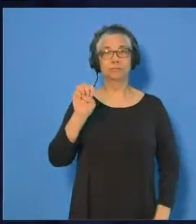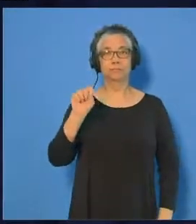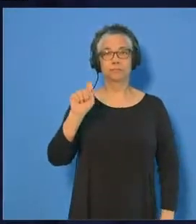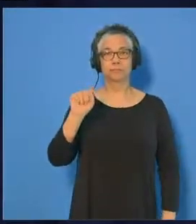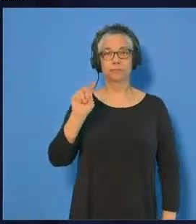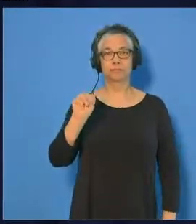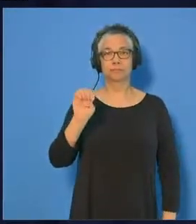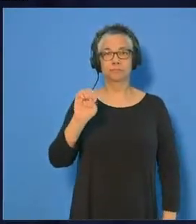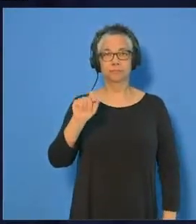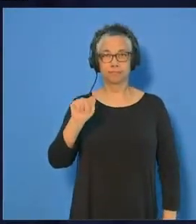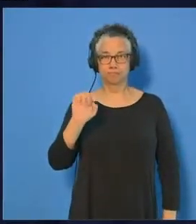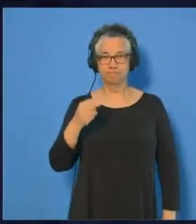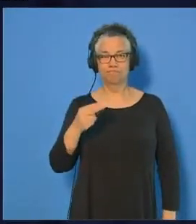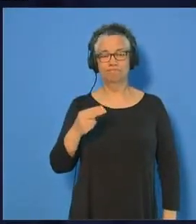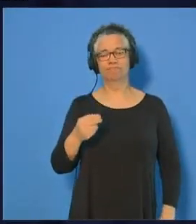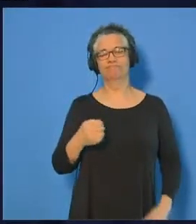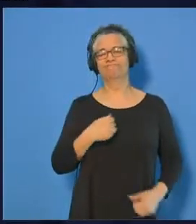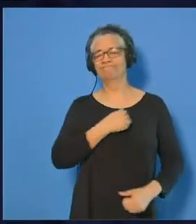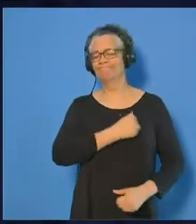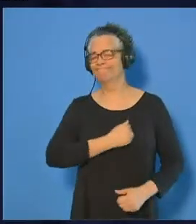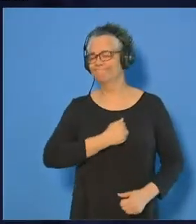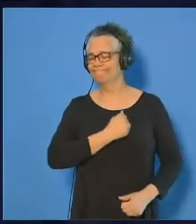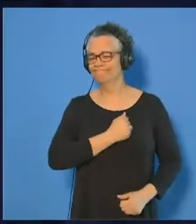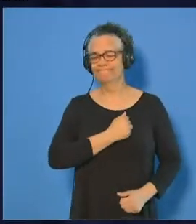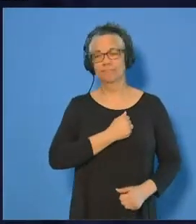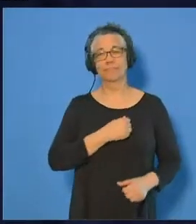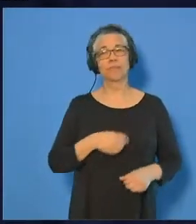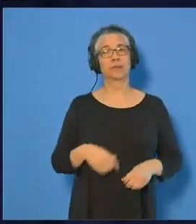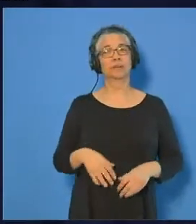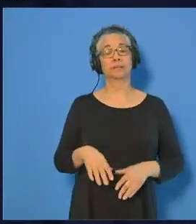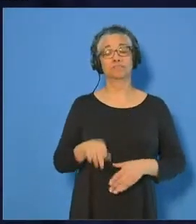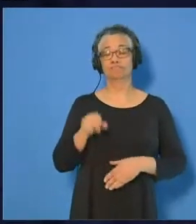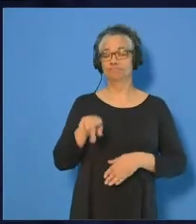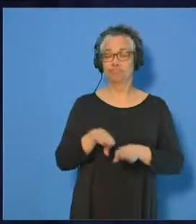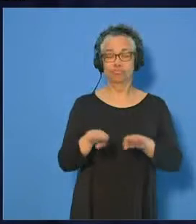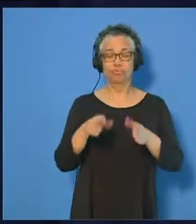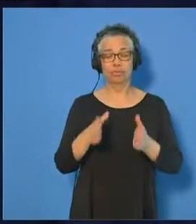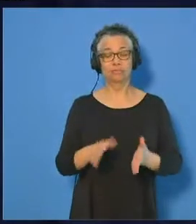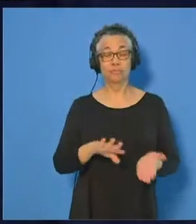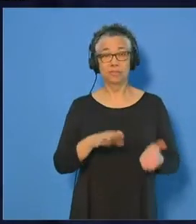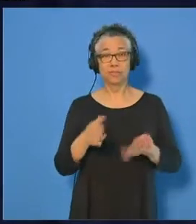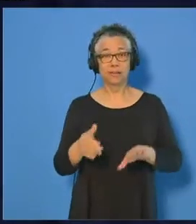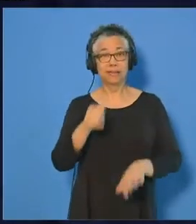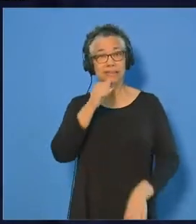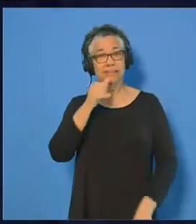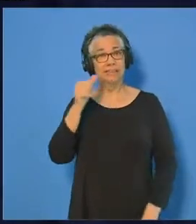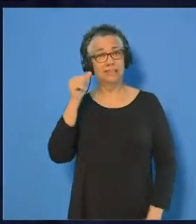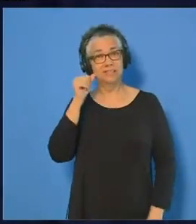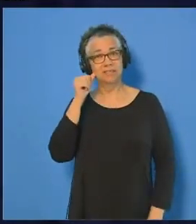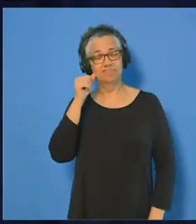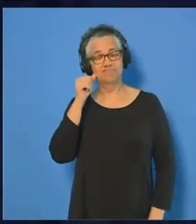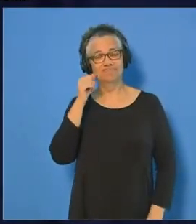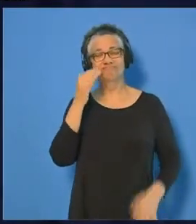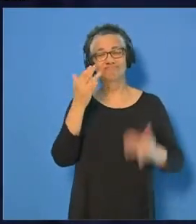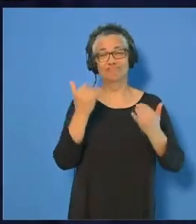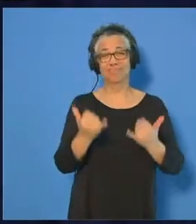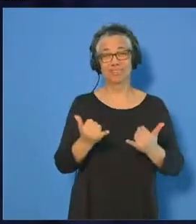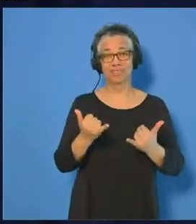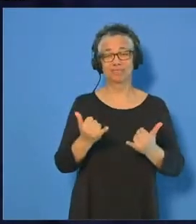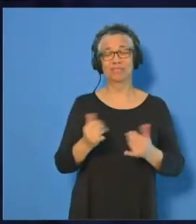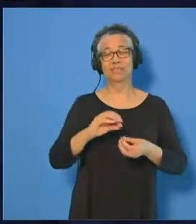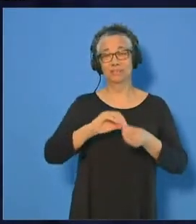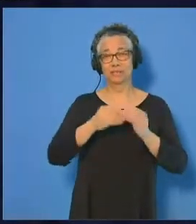out to the family and friends of the Bermudian whose life came to an end yesterday to become Bermuda's sixth victim